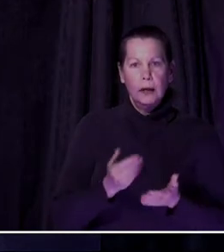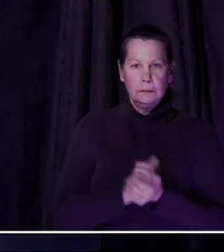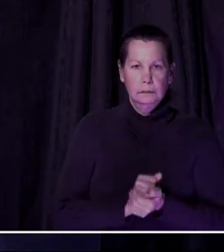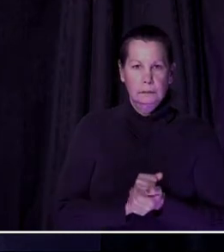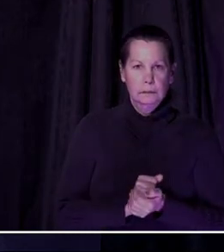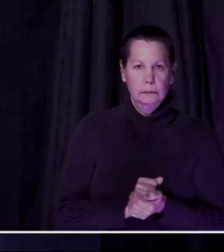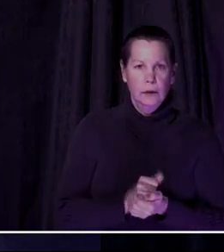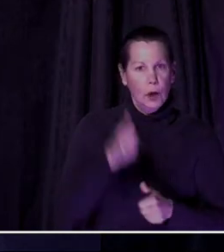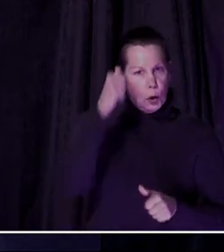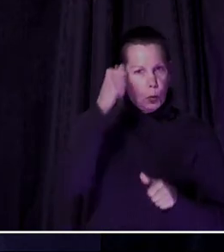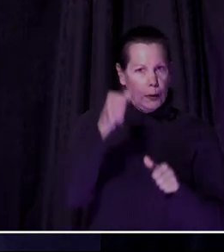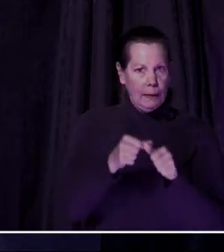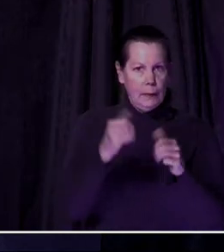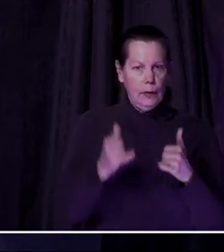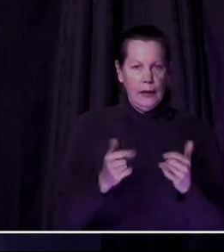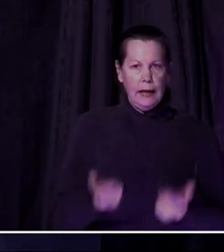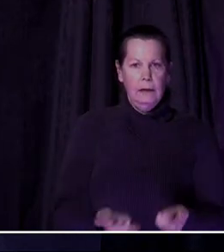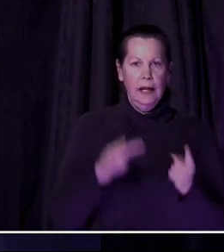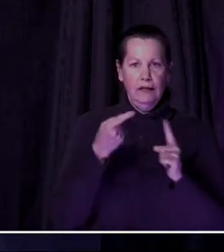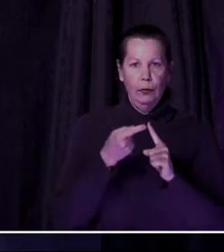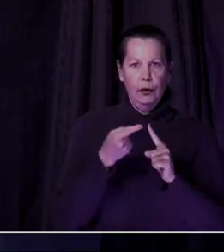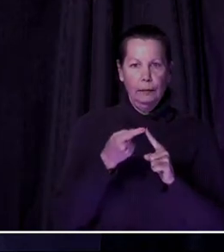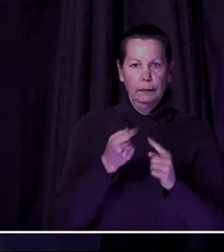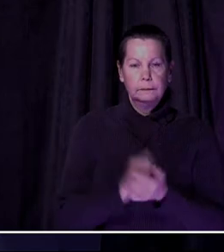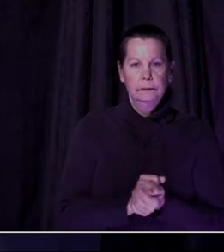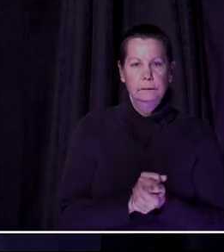Remember this right here, Lifepoint.